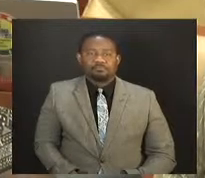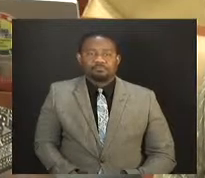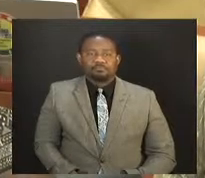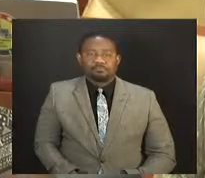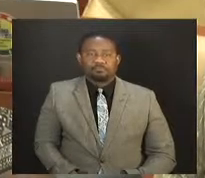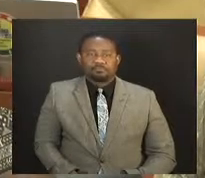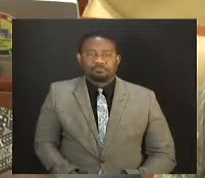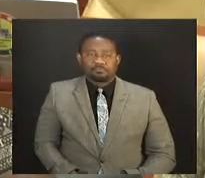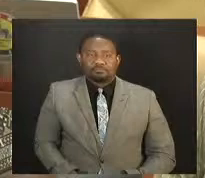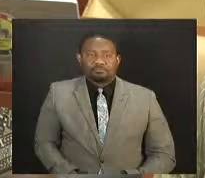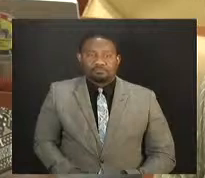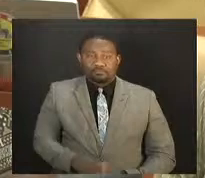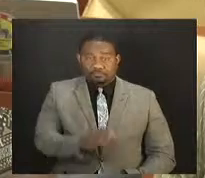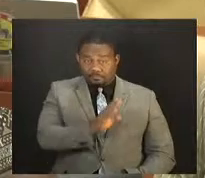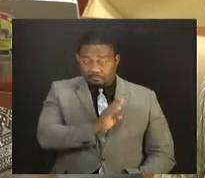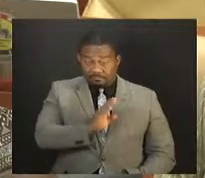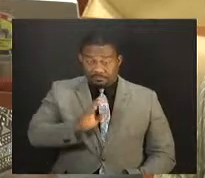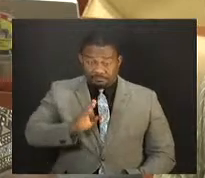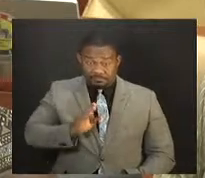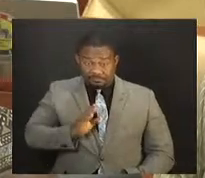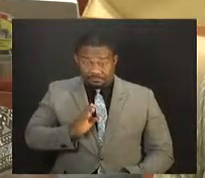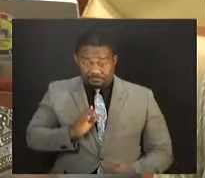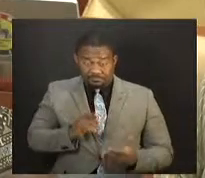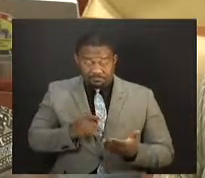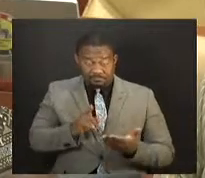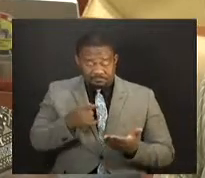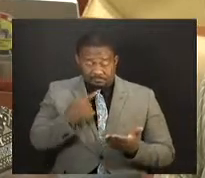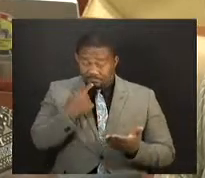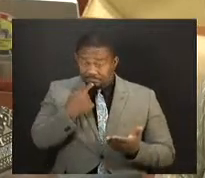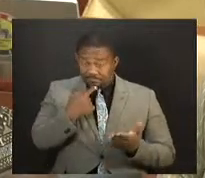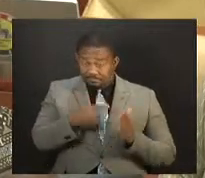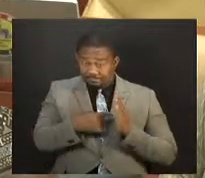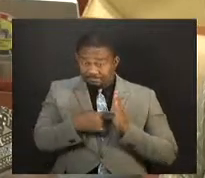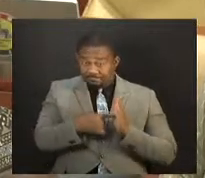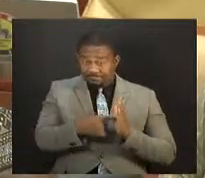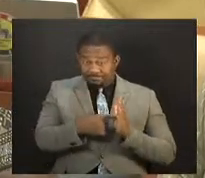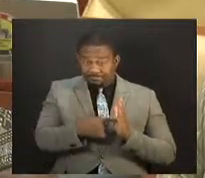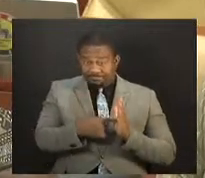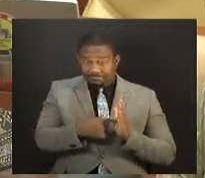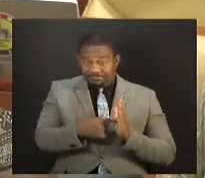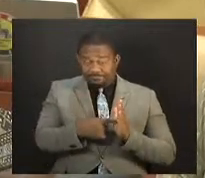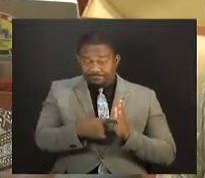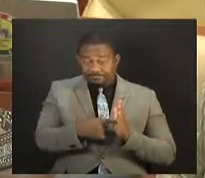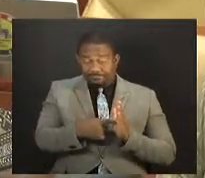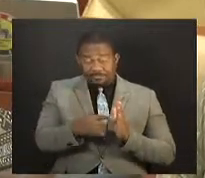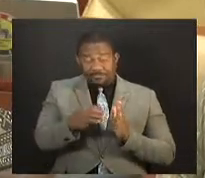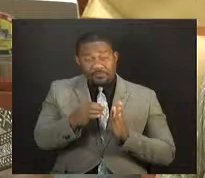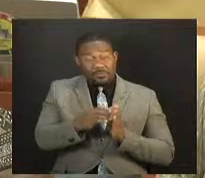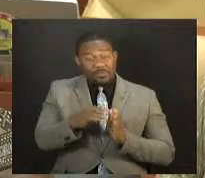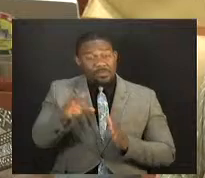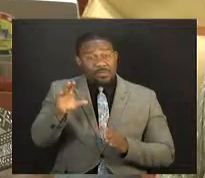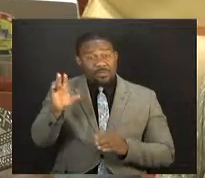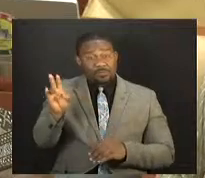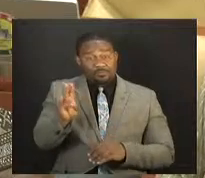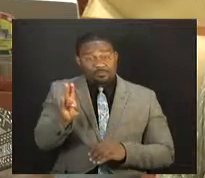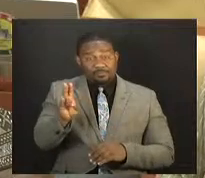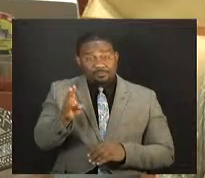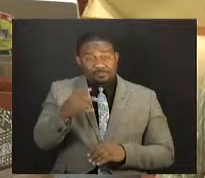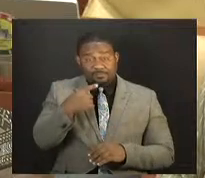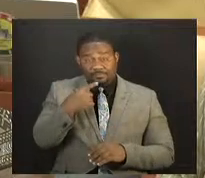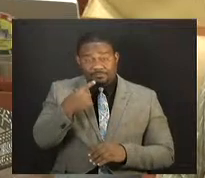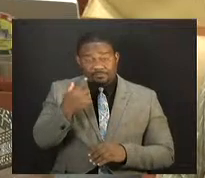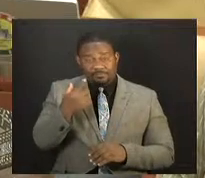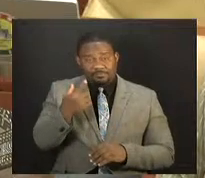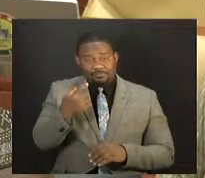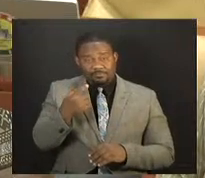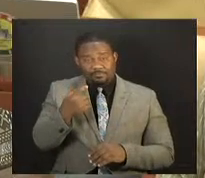the board under paragraph 7 indicated that the original